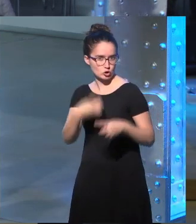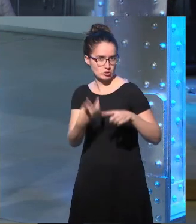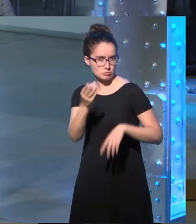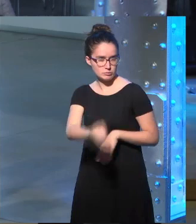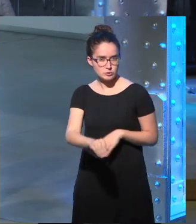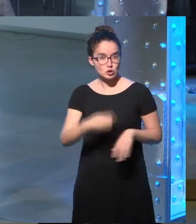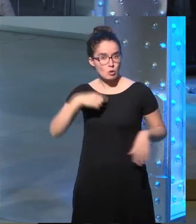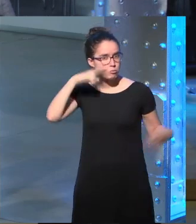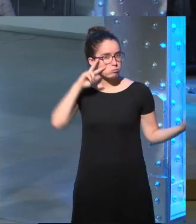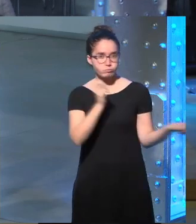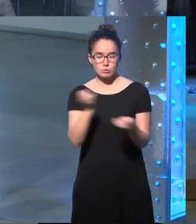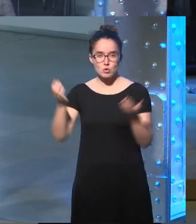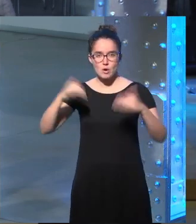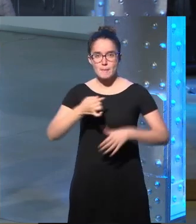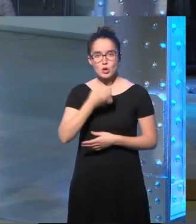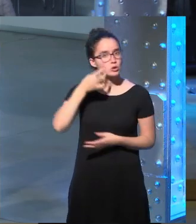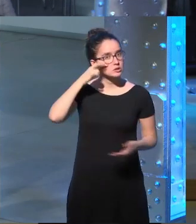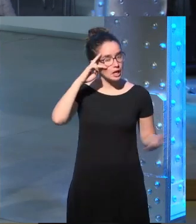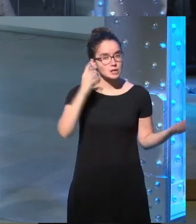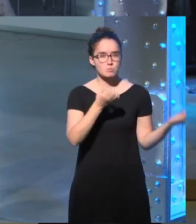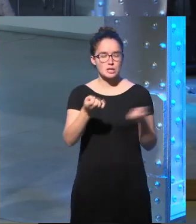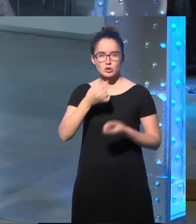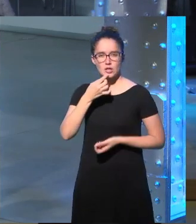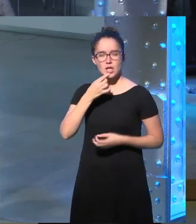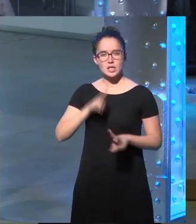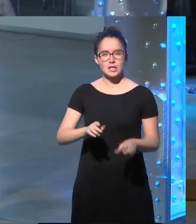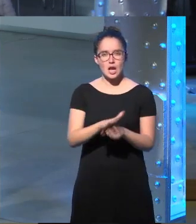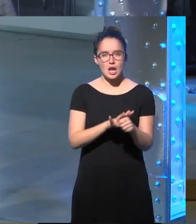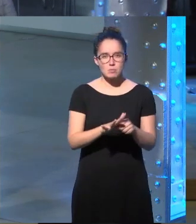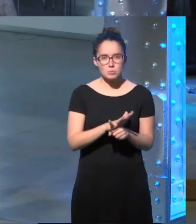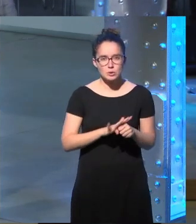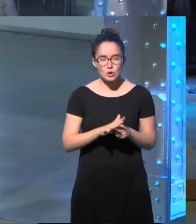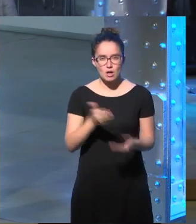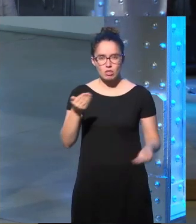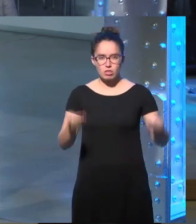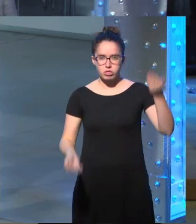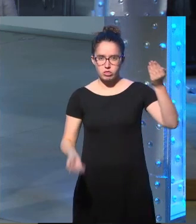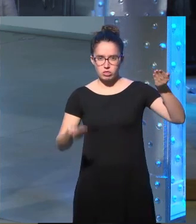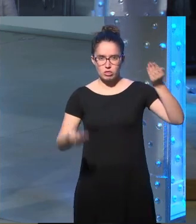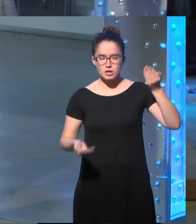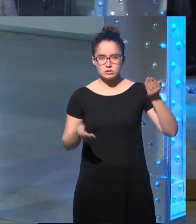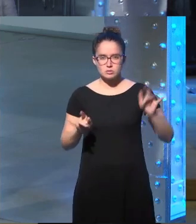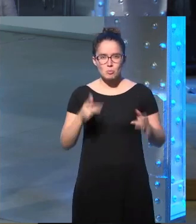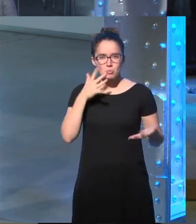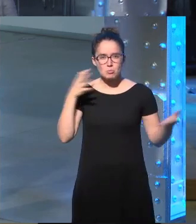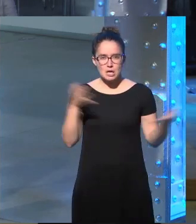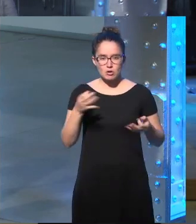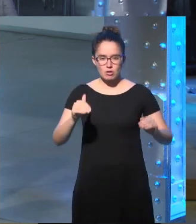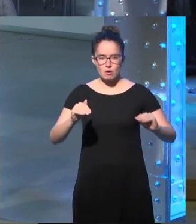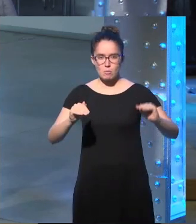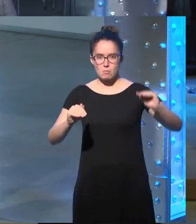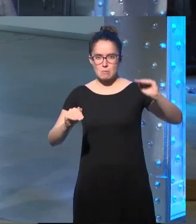been excellent what I've heard. I'm not an expert at that, but what experts say is that in the field of inequalities, there is